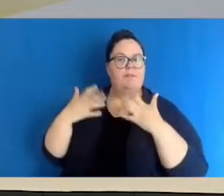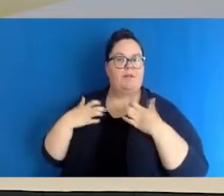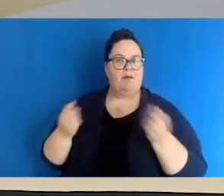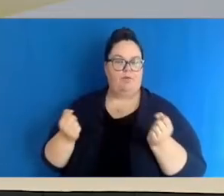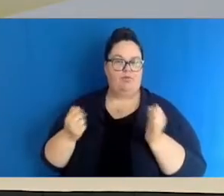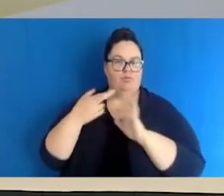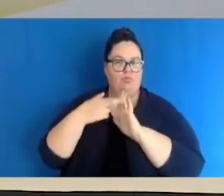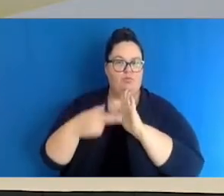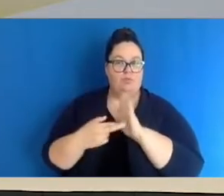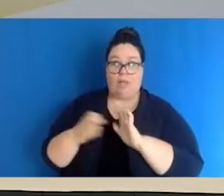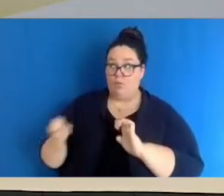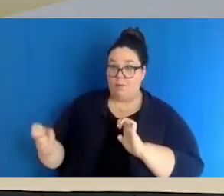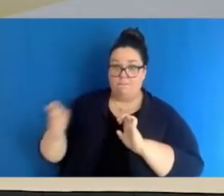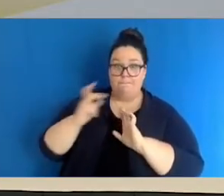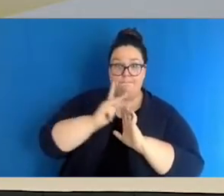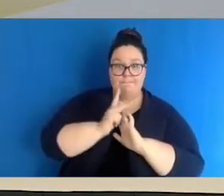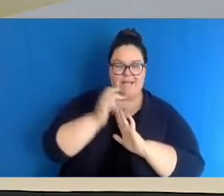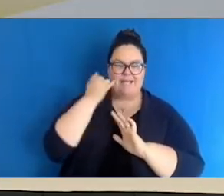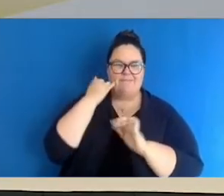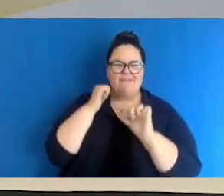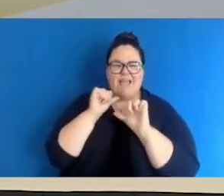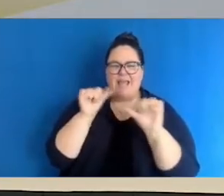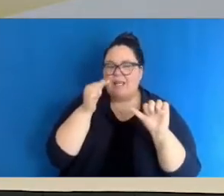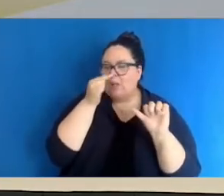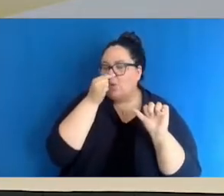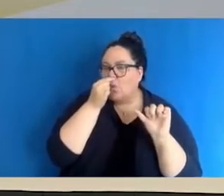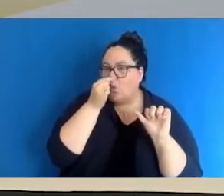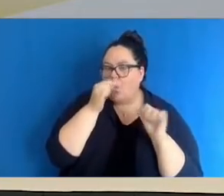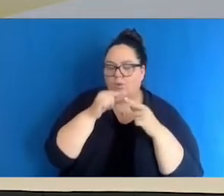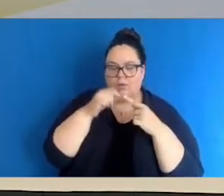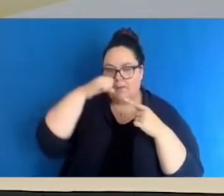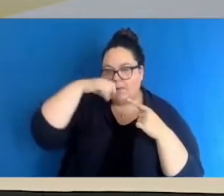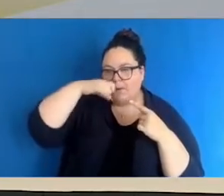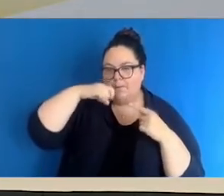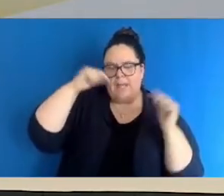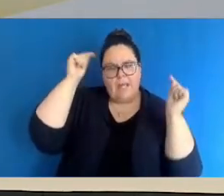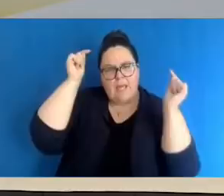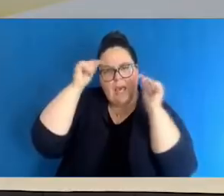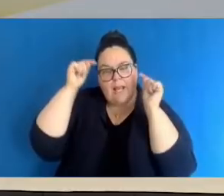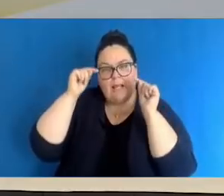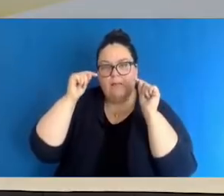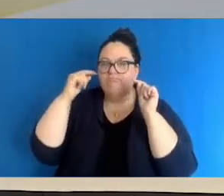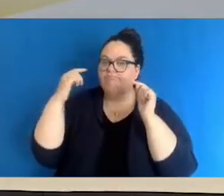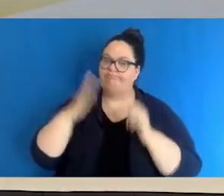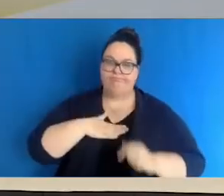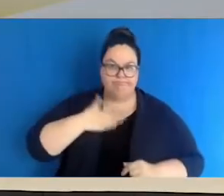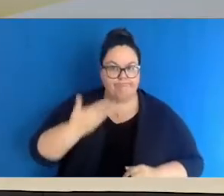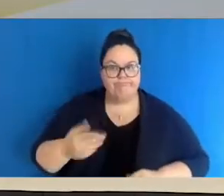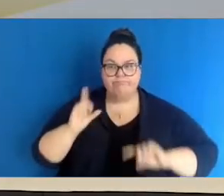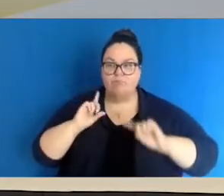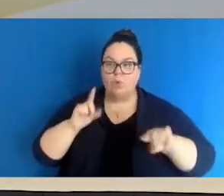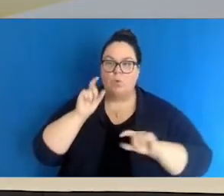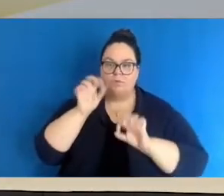returning home, if they develop any symptoms of COVID-19, please go get tested.